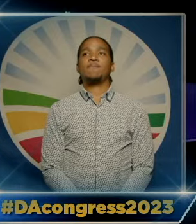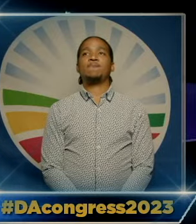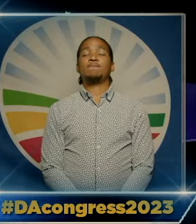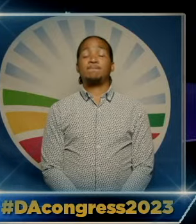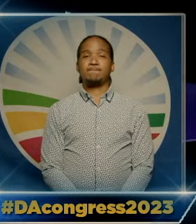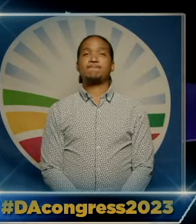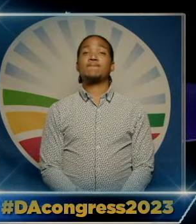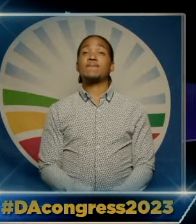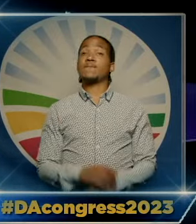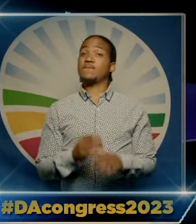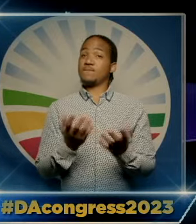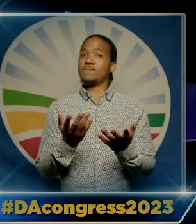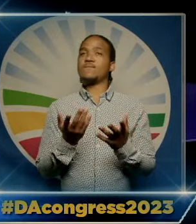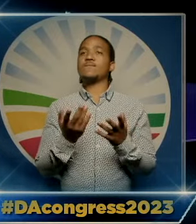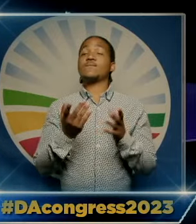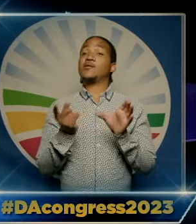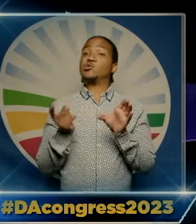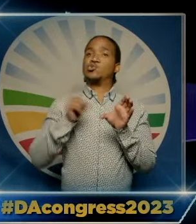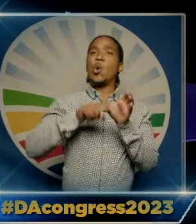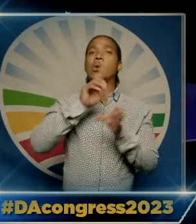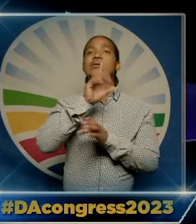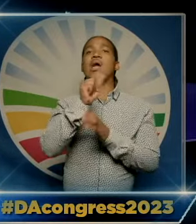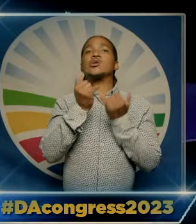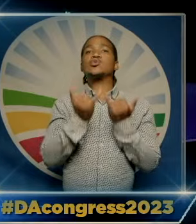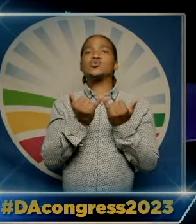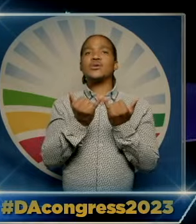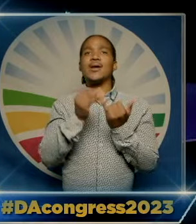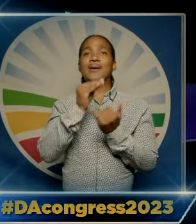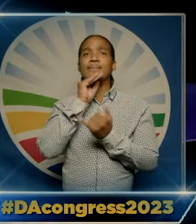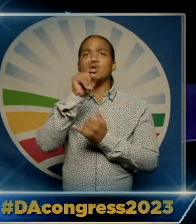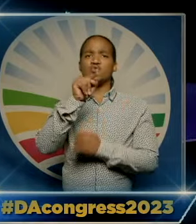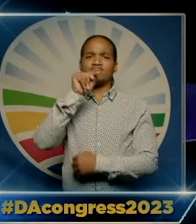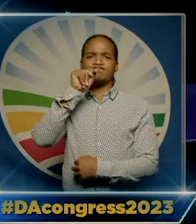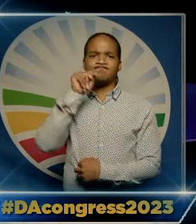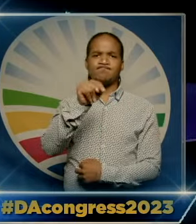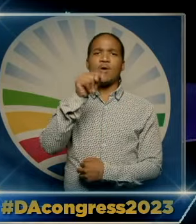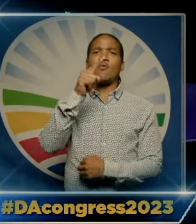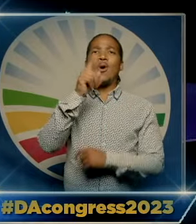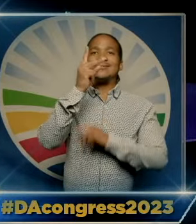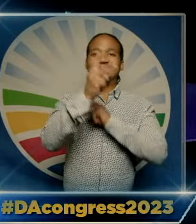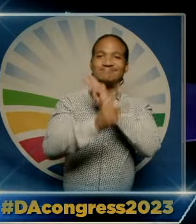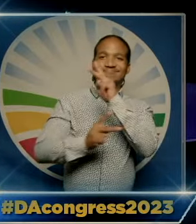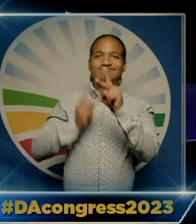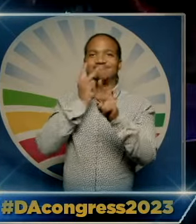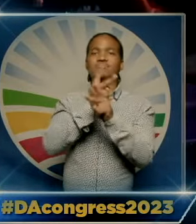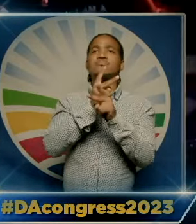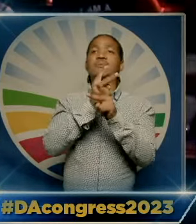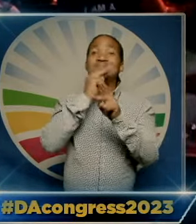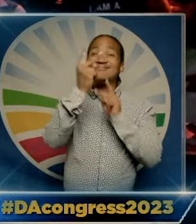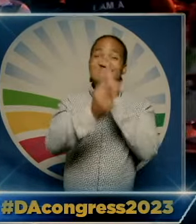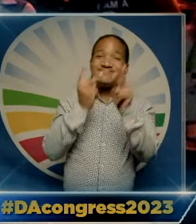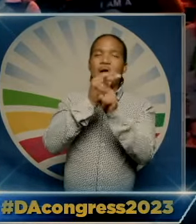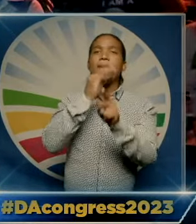Join us today and press the reset button and kick out the ANC.